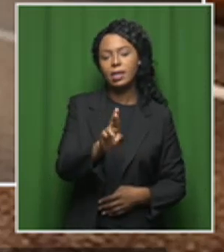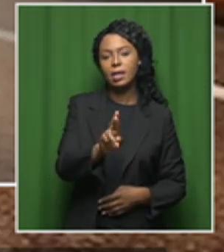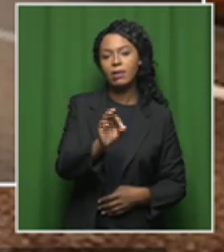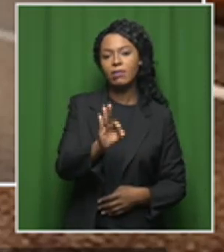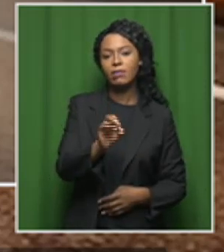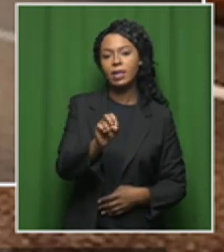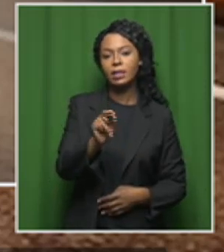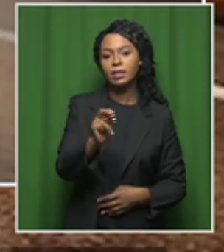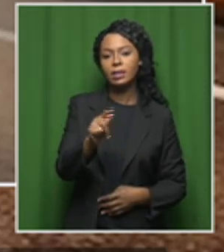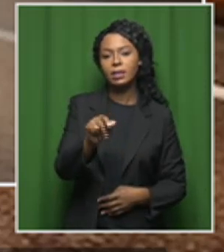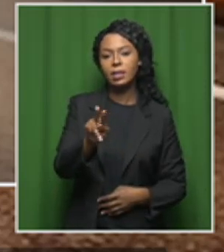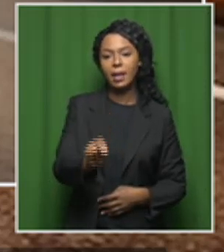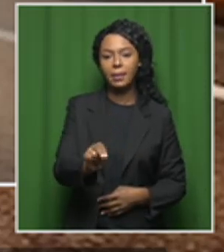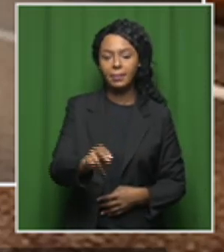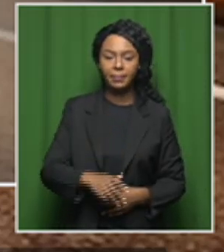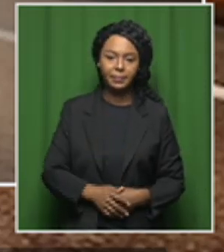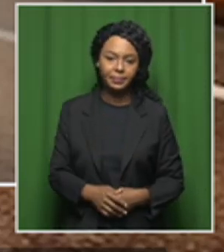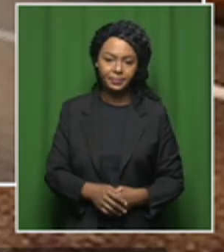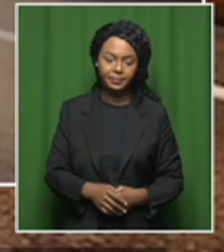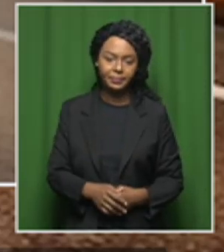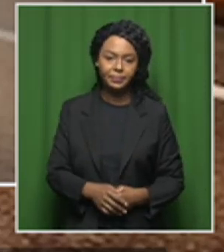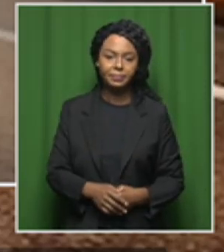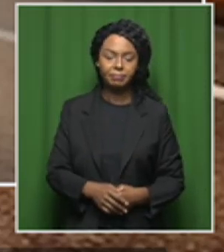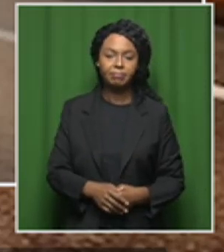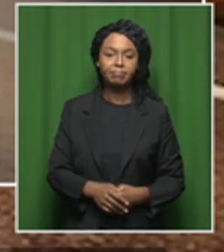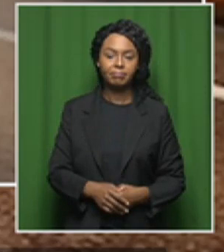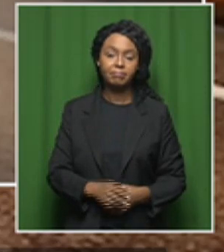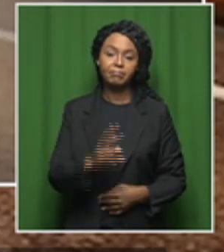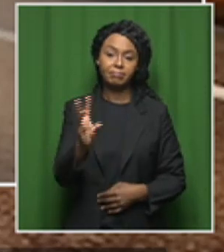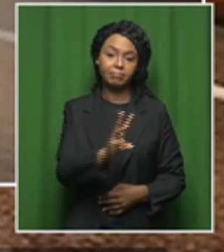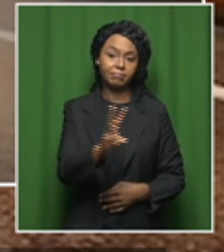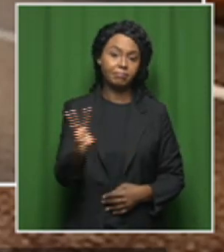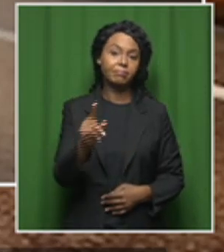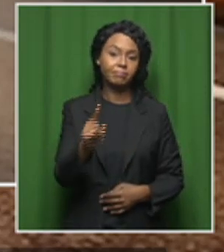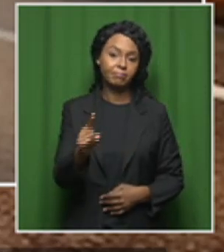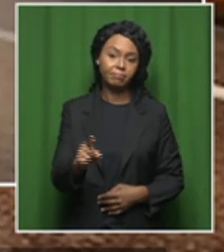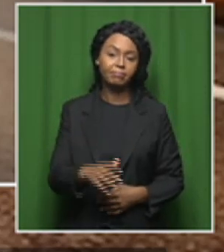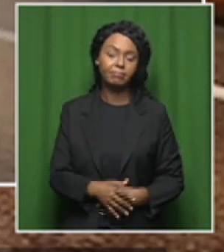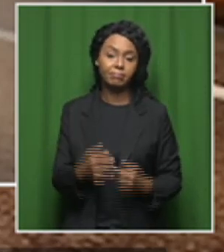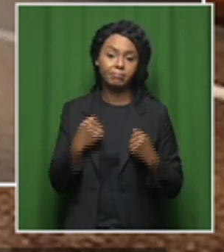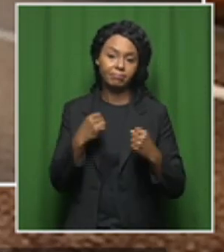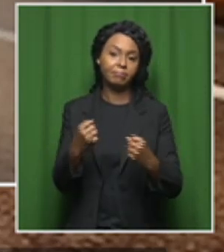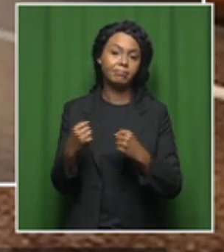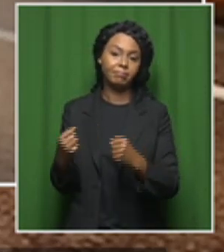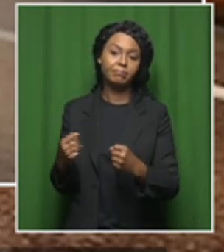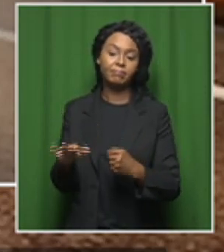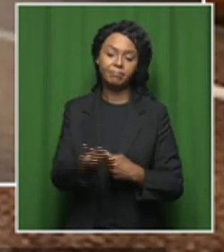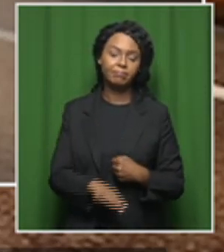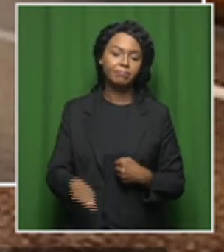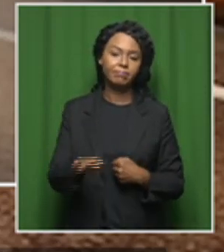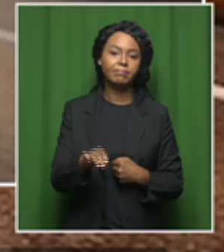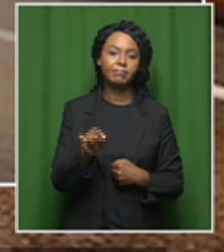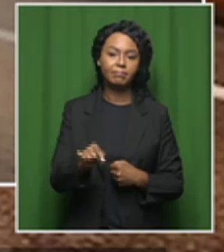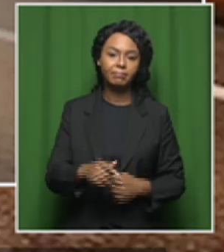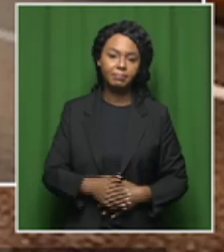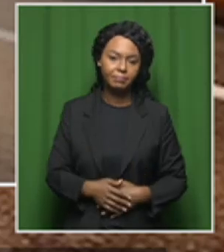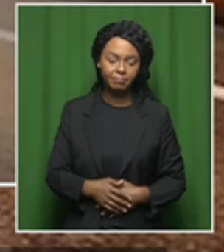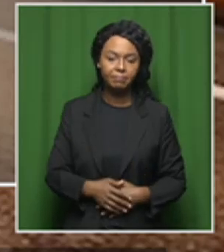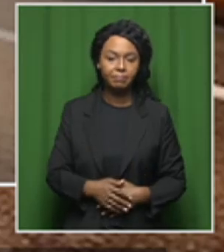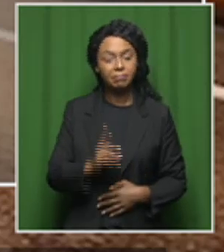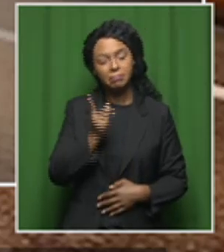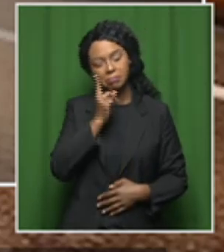backlog diverting as well through Mitchell's Plain. So just busy conditions as you deal with that reroute around that closure of Baden-Powell Drive. All right, we'll keep an eye